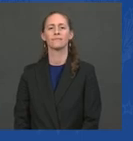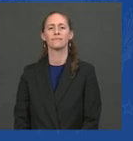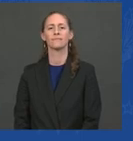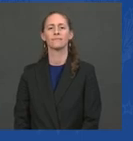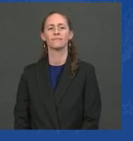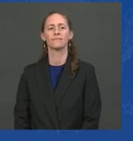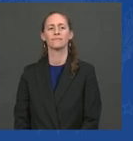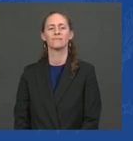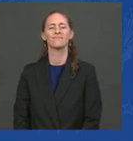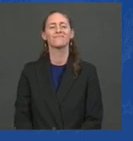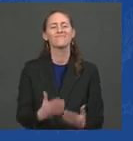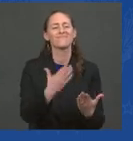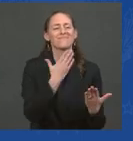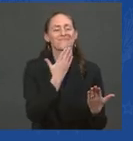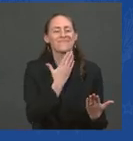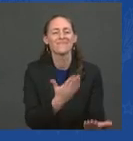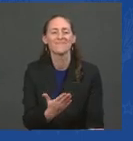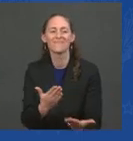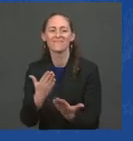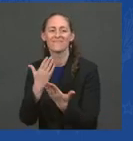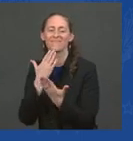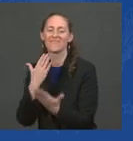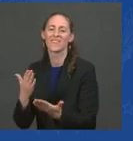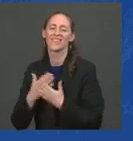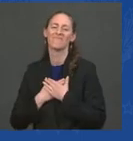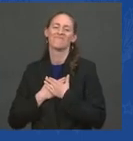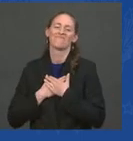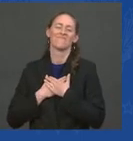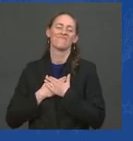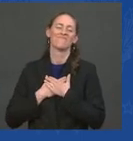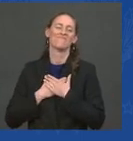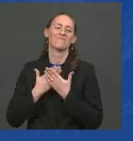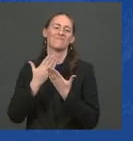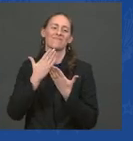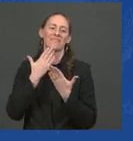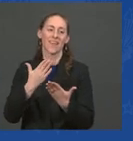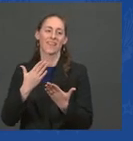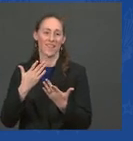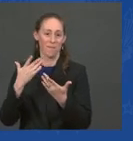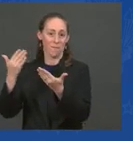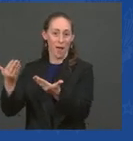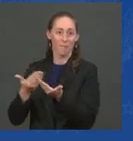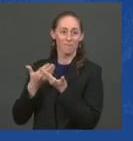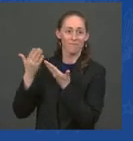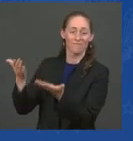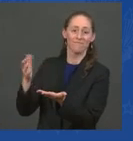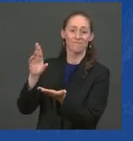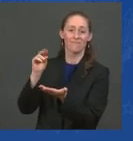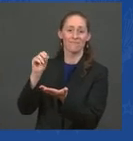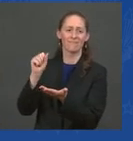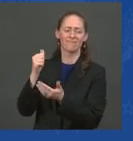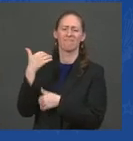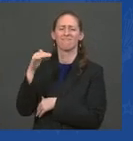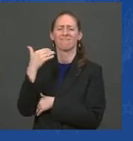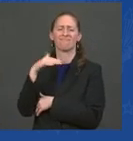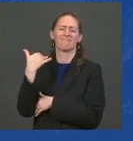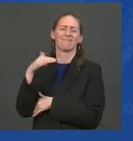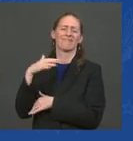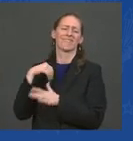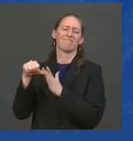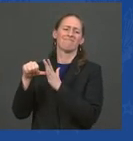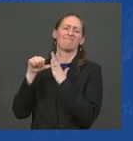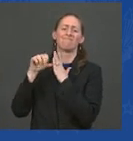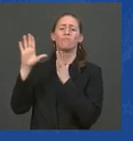Well, thank you all very, very much for that welcome. And Rosa, I can't even begin to thank you for your words today,